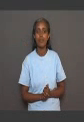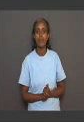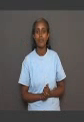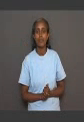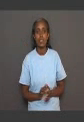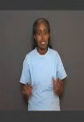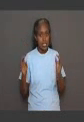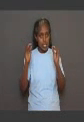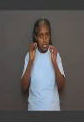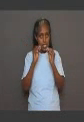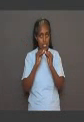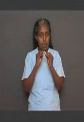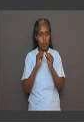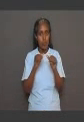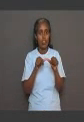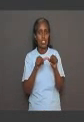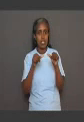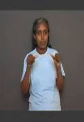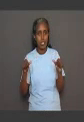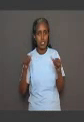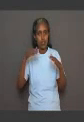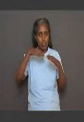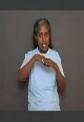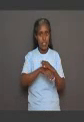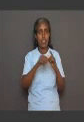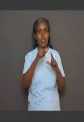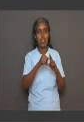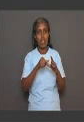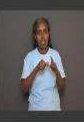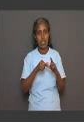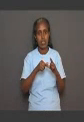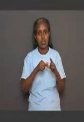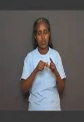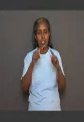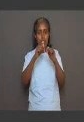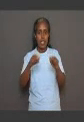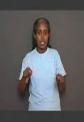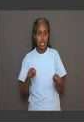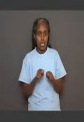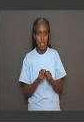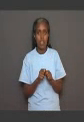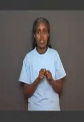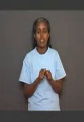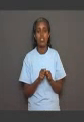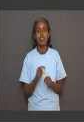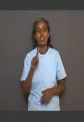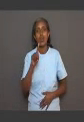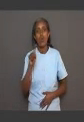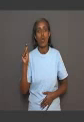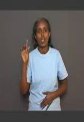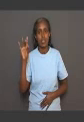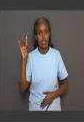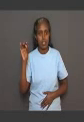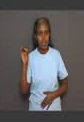The sum of the measures of the interior angles of a triangle is 180